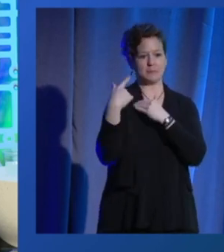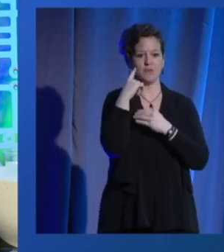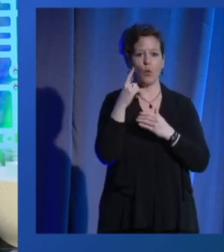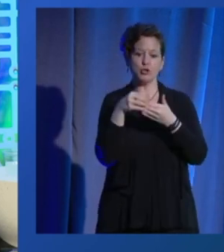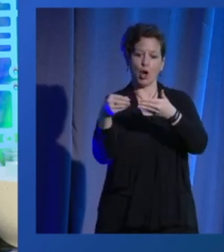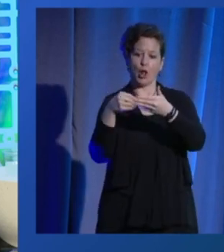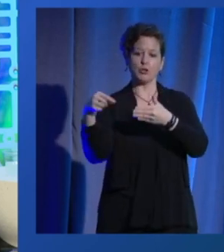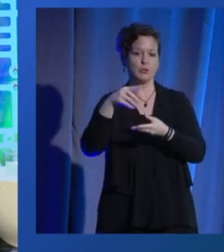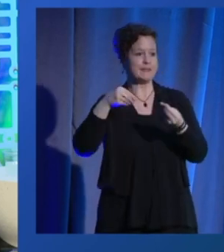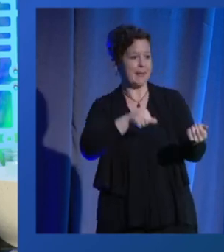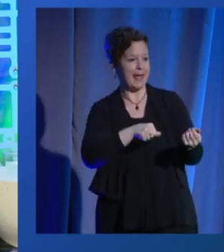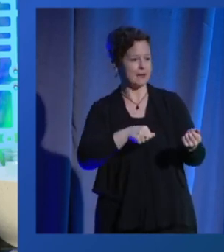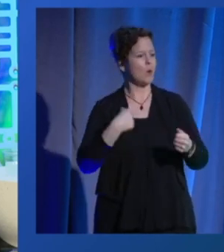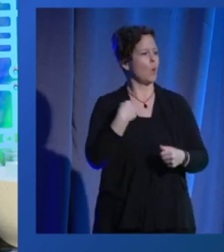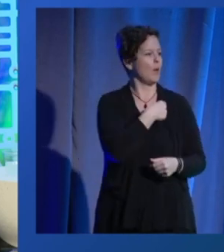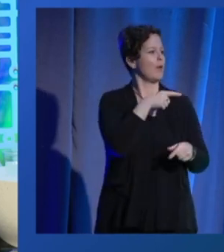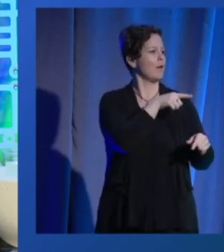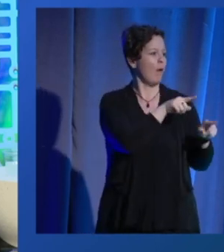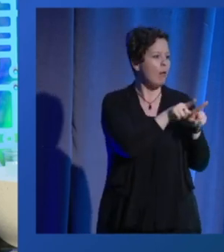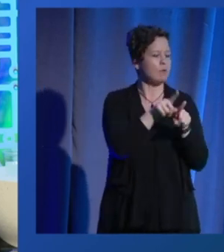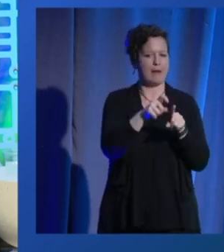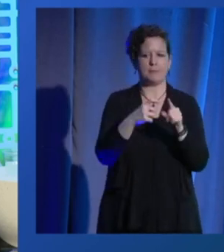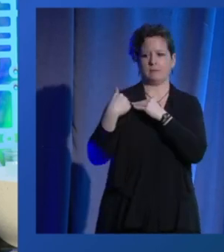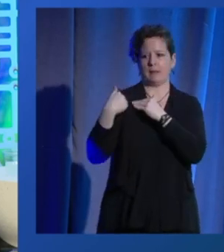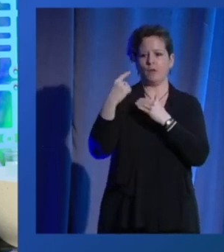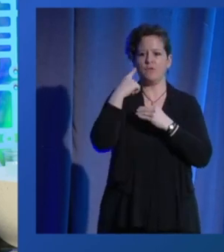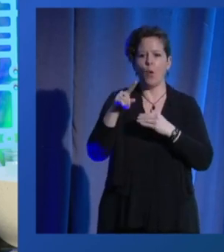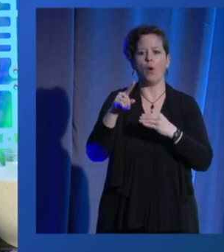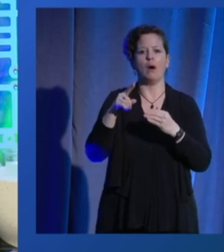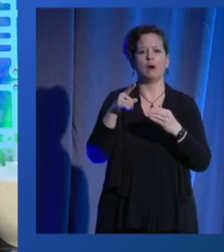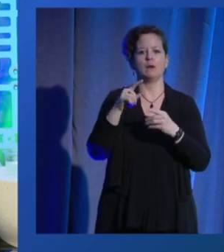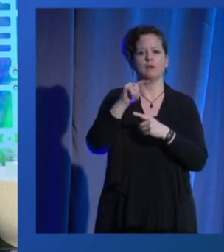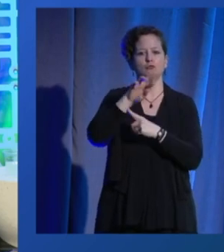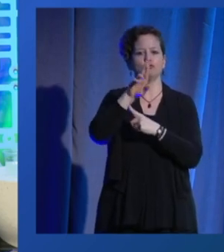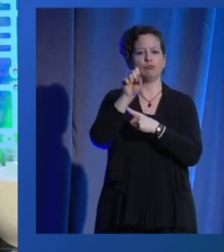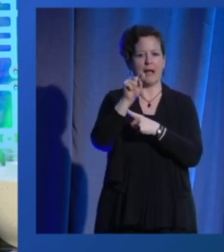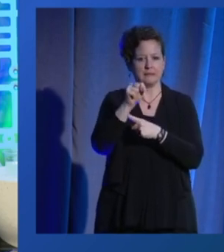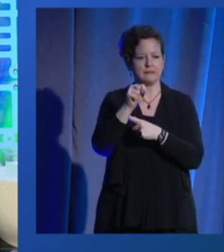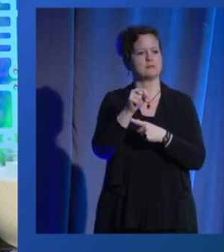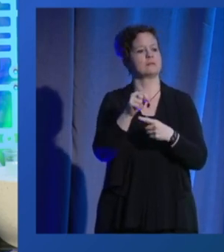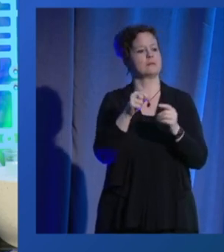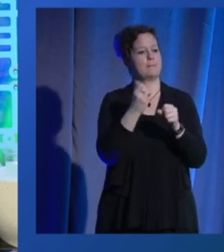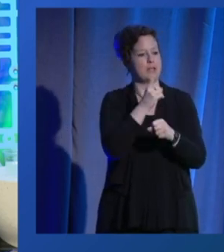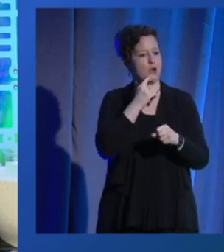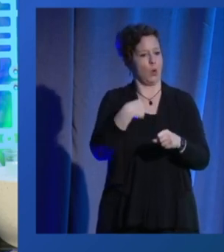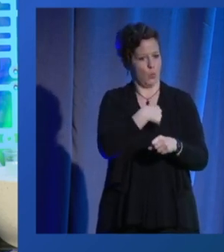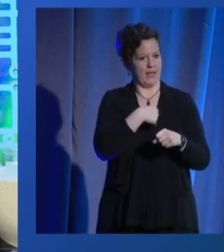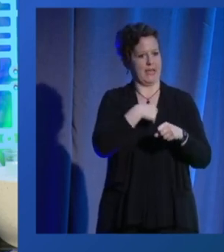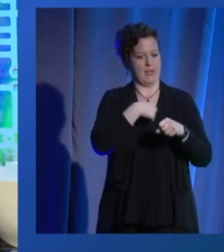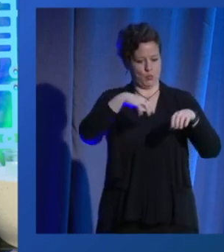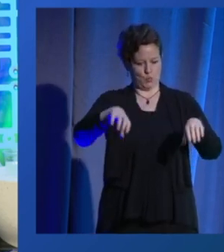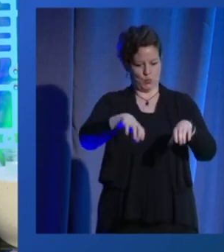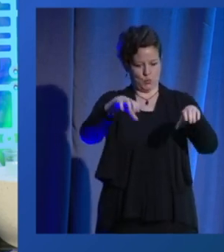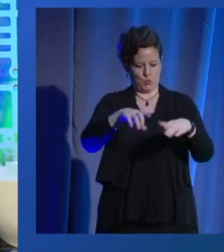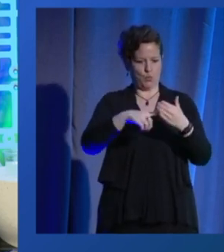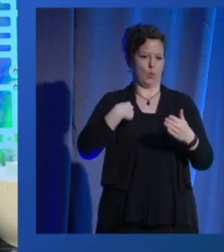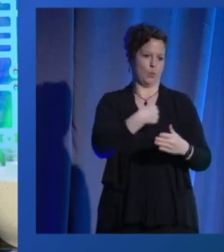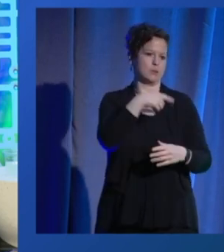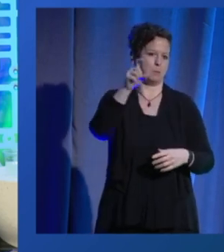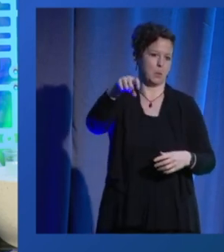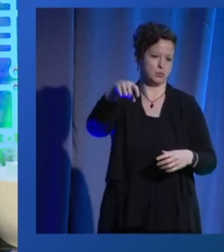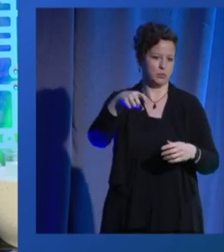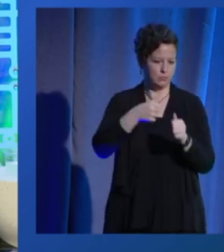spend we have to make sure that we can hold our heads high and say that we did this in a consistent way with our American